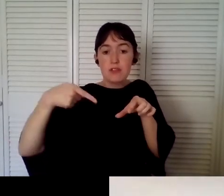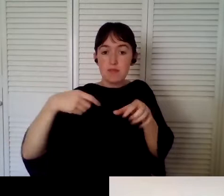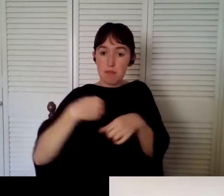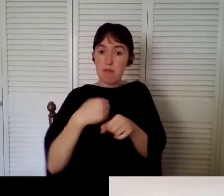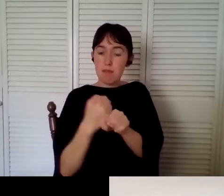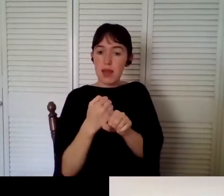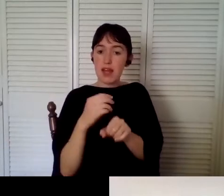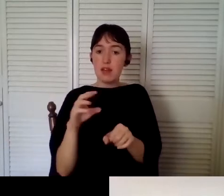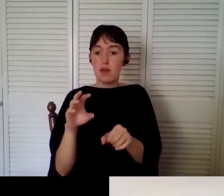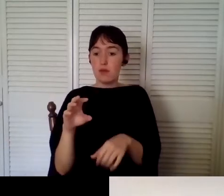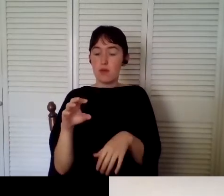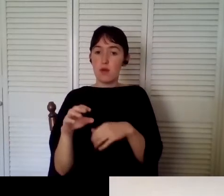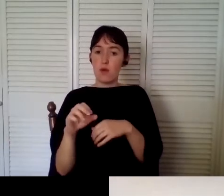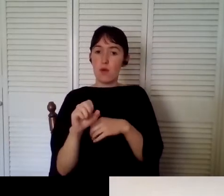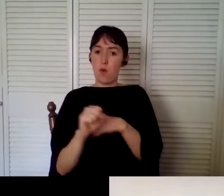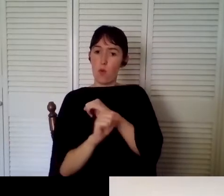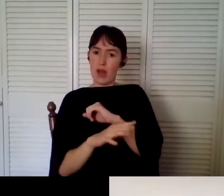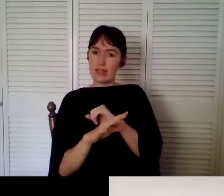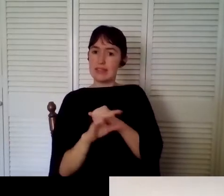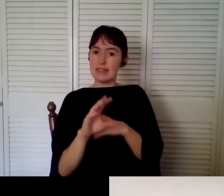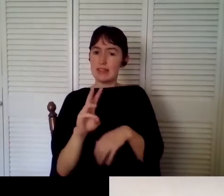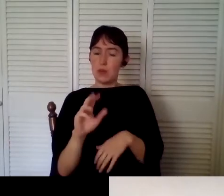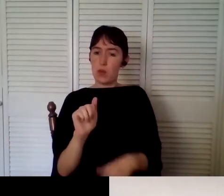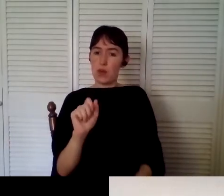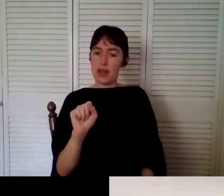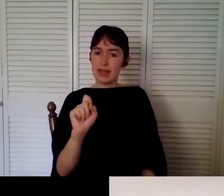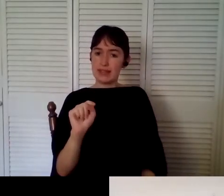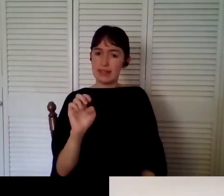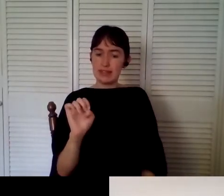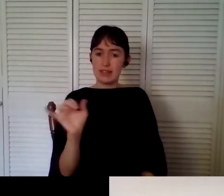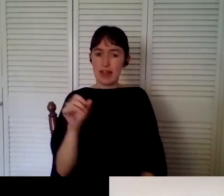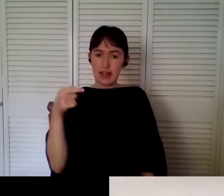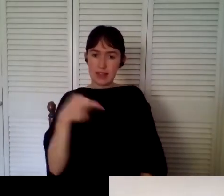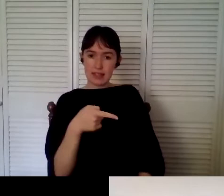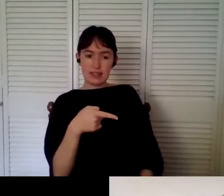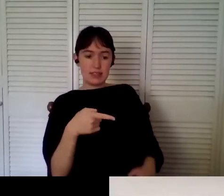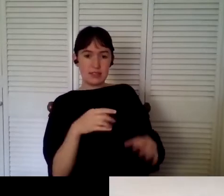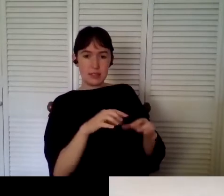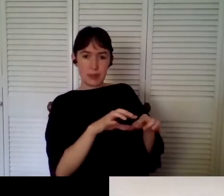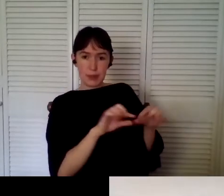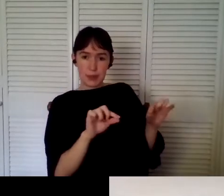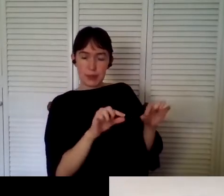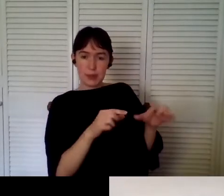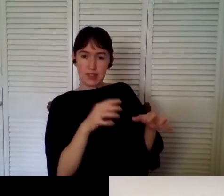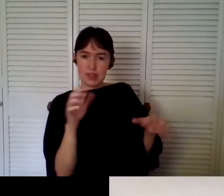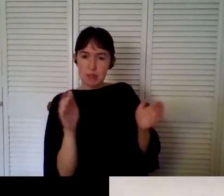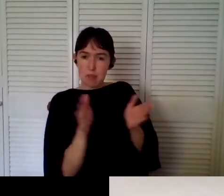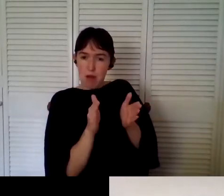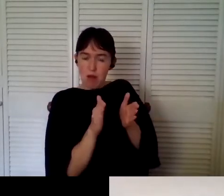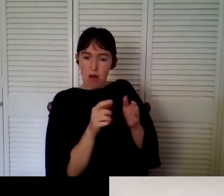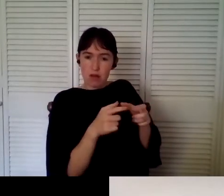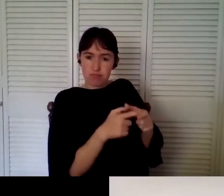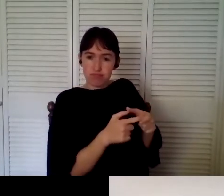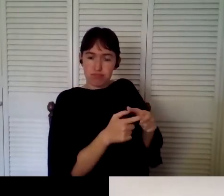to confuse waste, and it could also be both. They could also be using their waste material for making nice arrowheads as ad